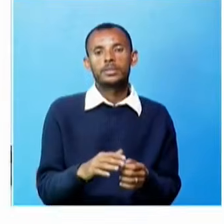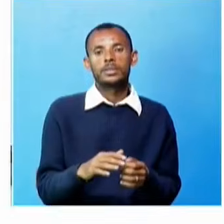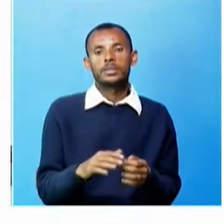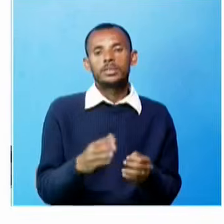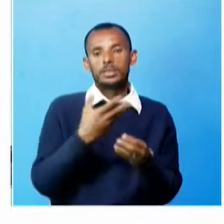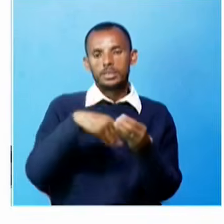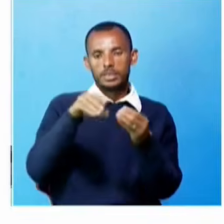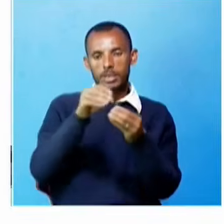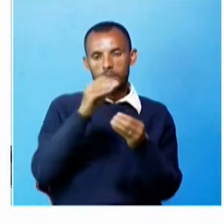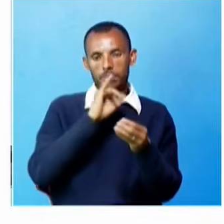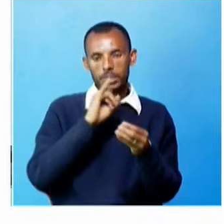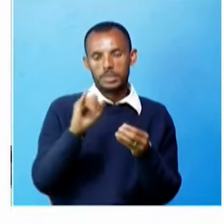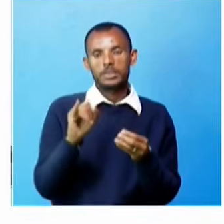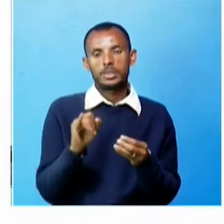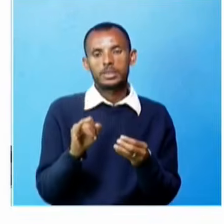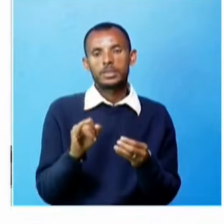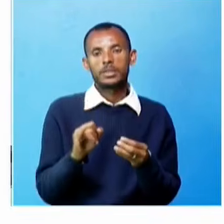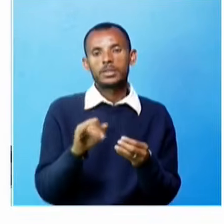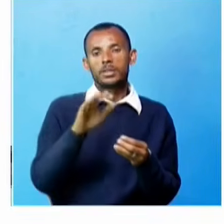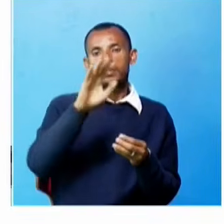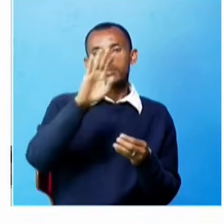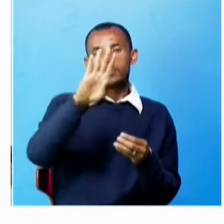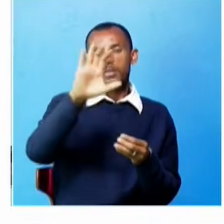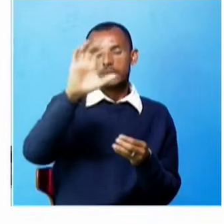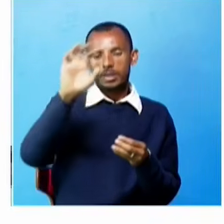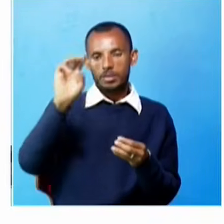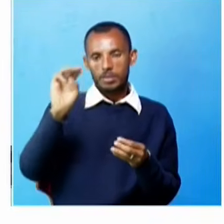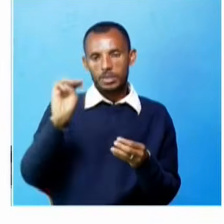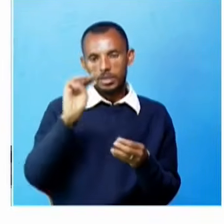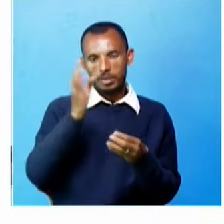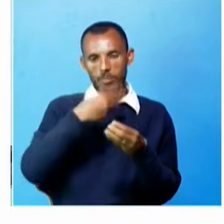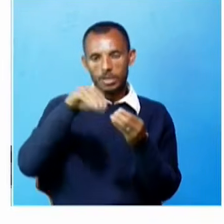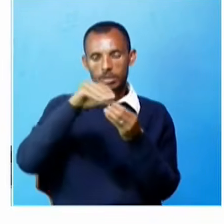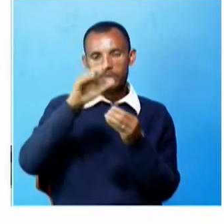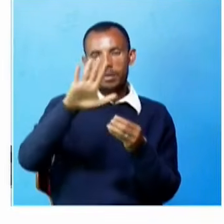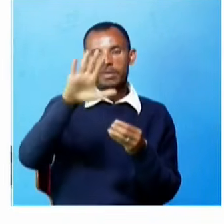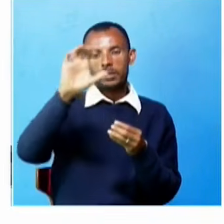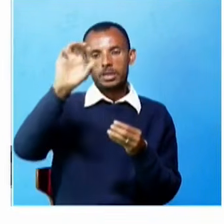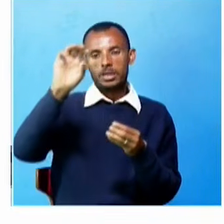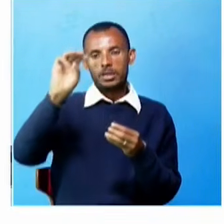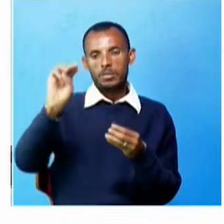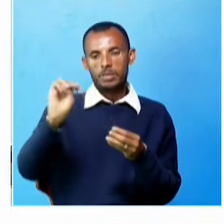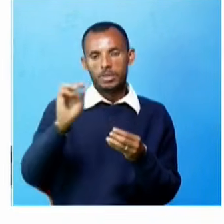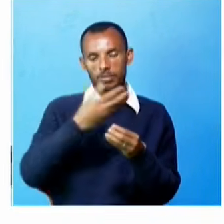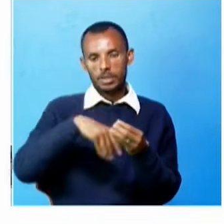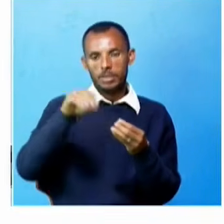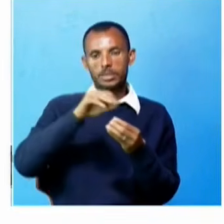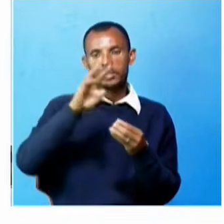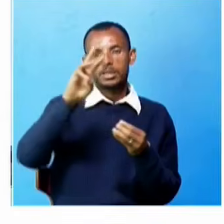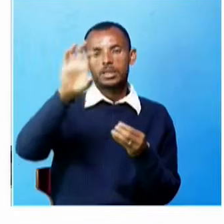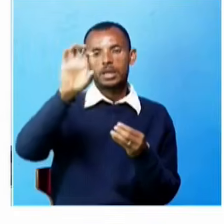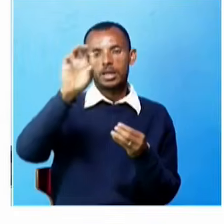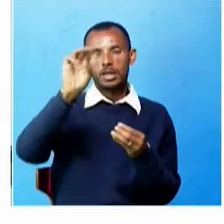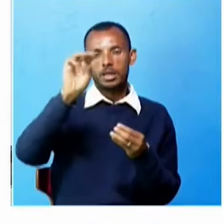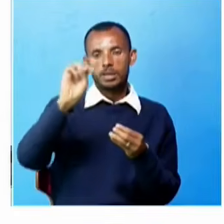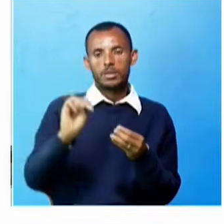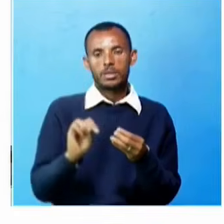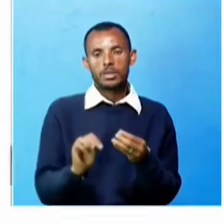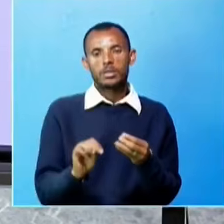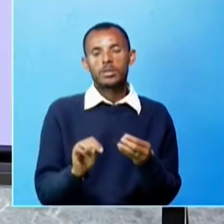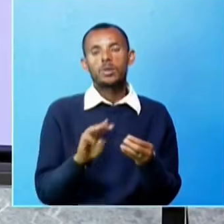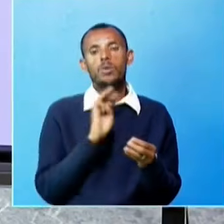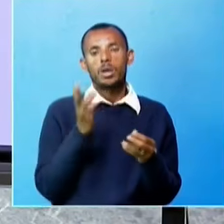the sum is 4 centimeter plus 5 centimeter plus 6 centimeter.